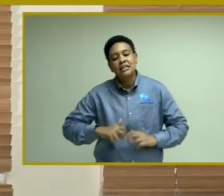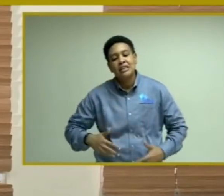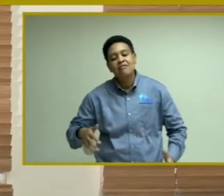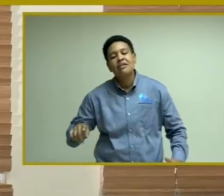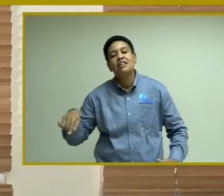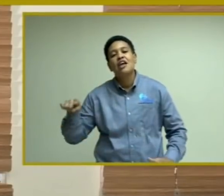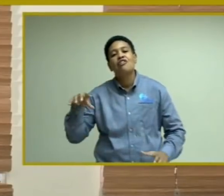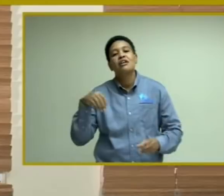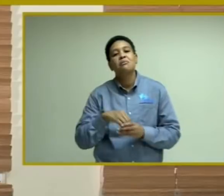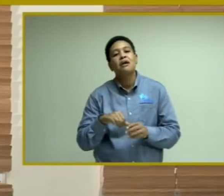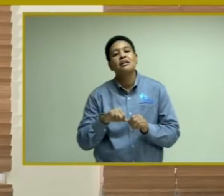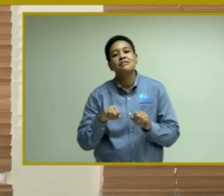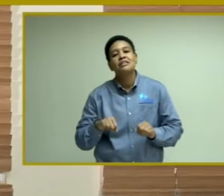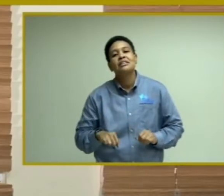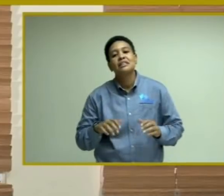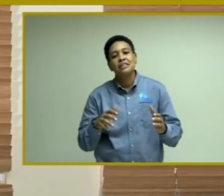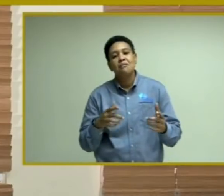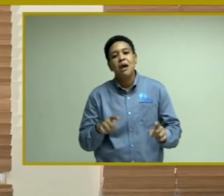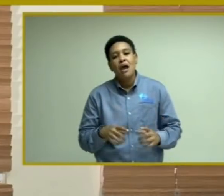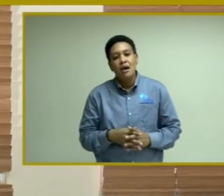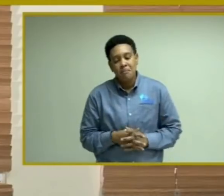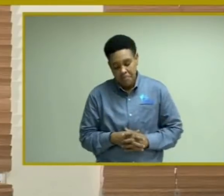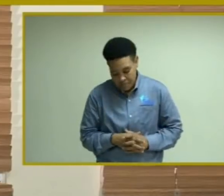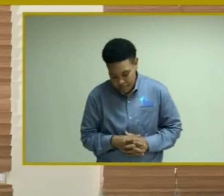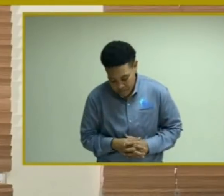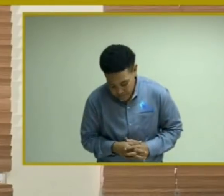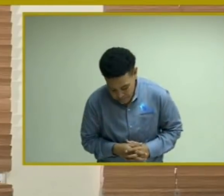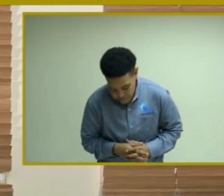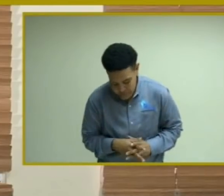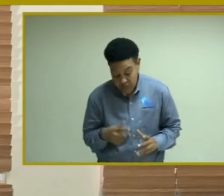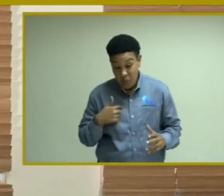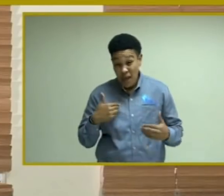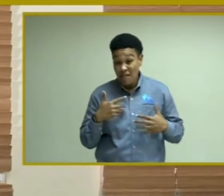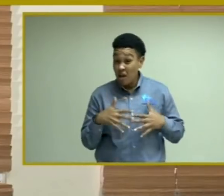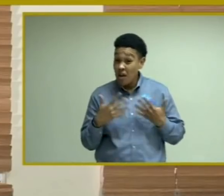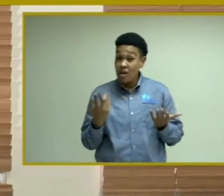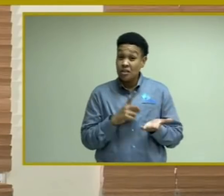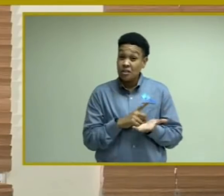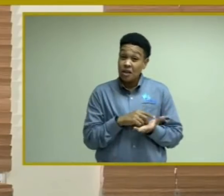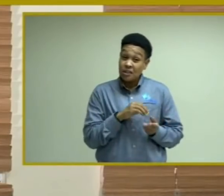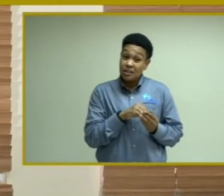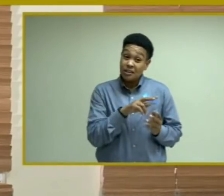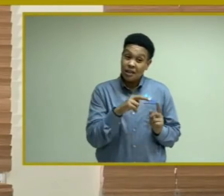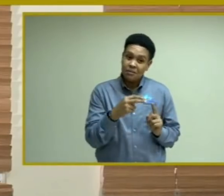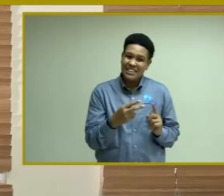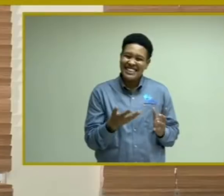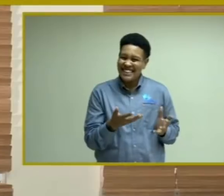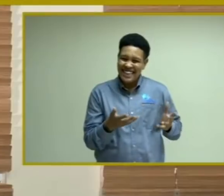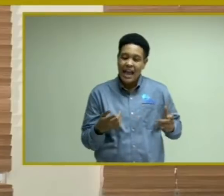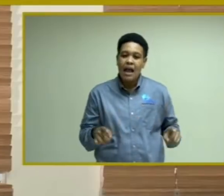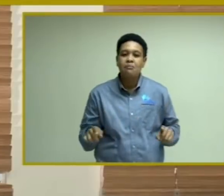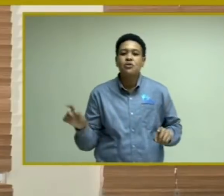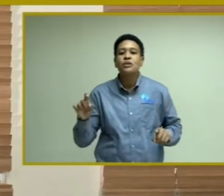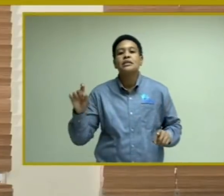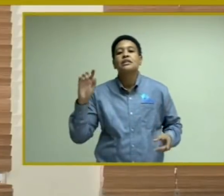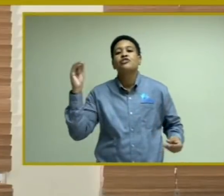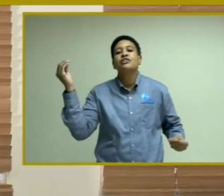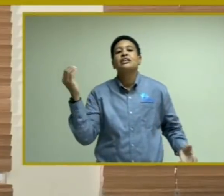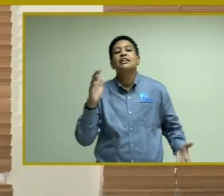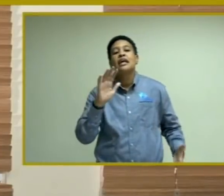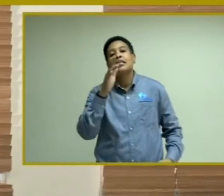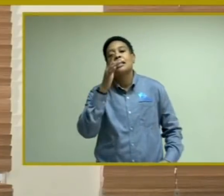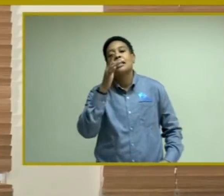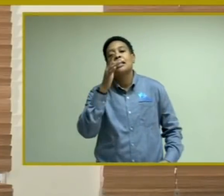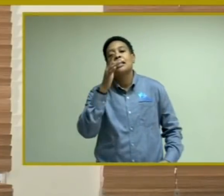already part of the system. No, and we have a lot of doctors who are in that position, so they just need to indicate their